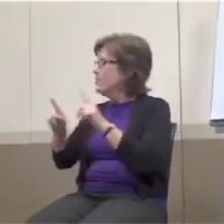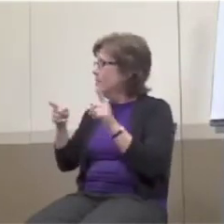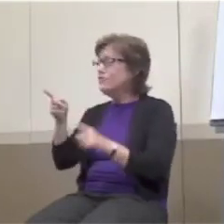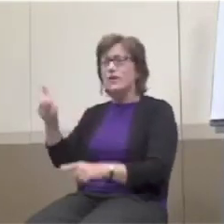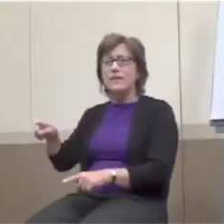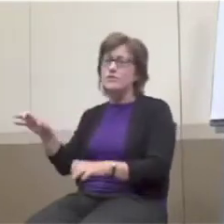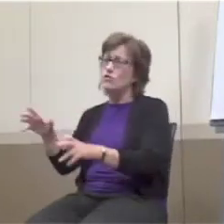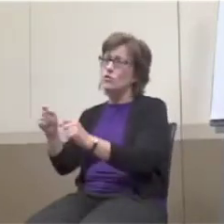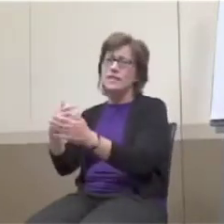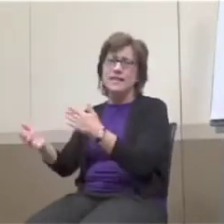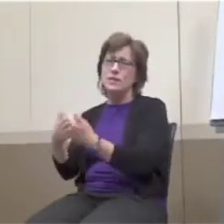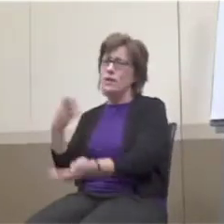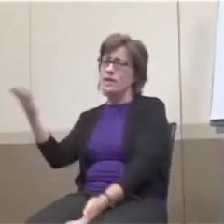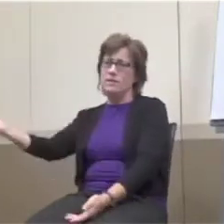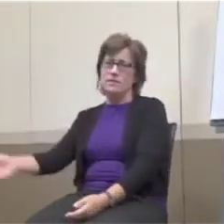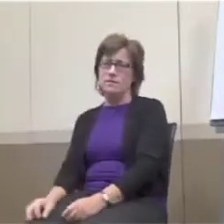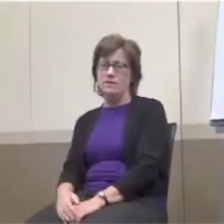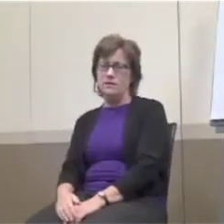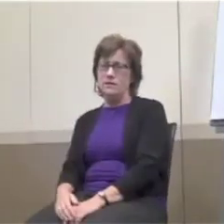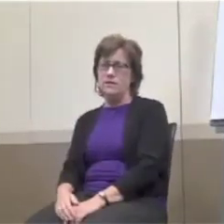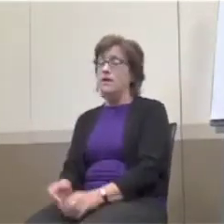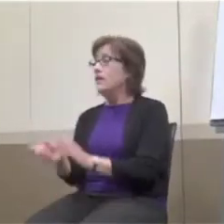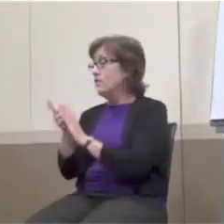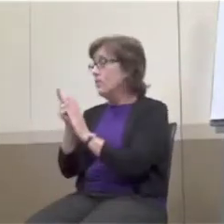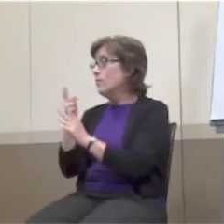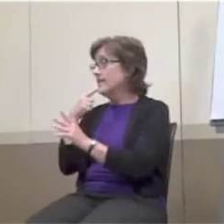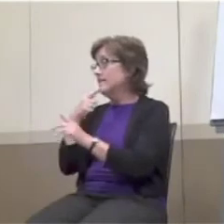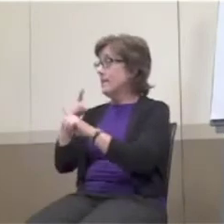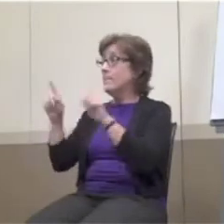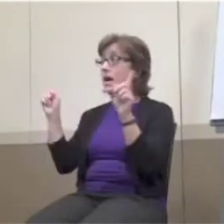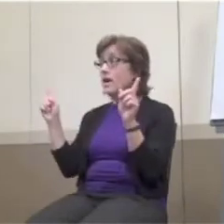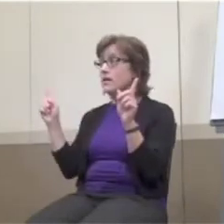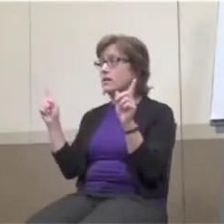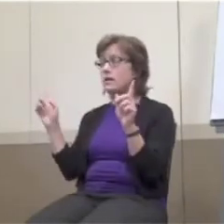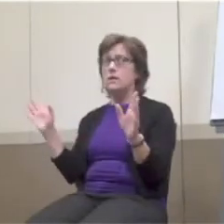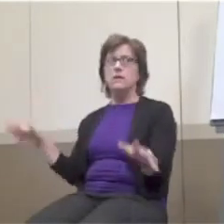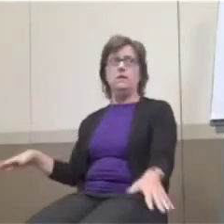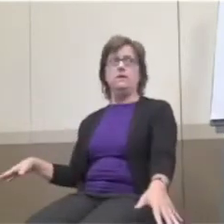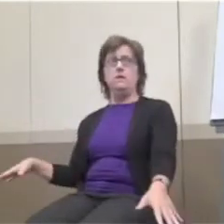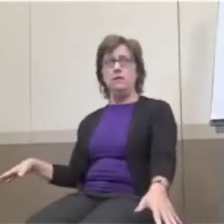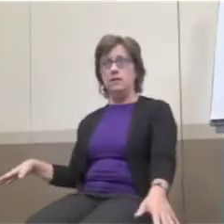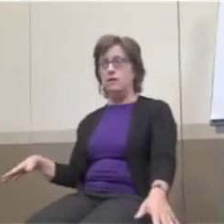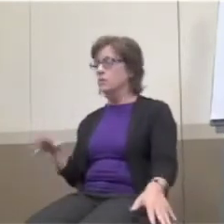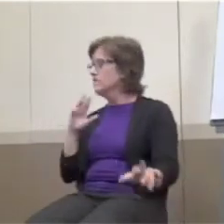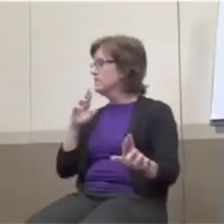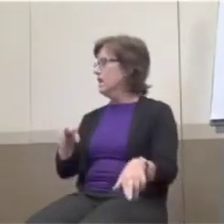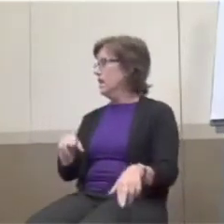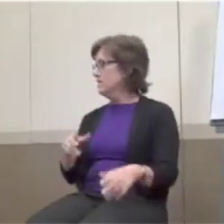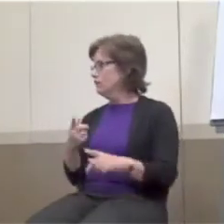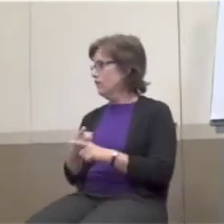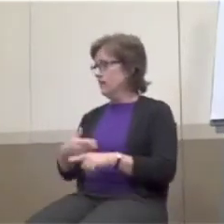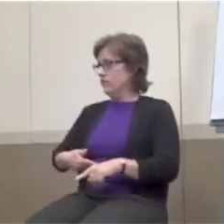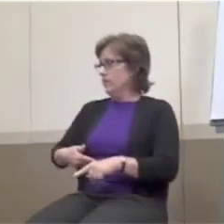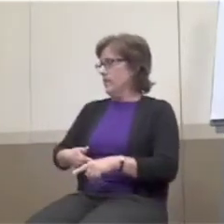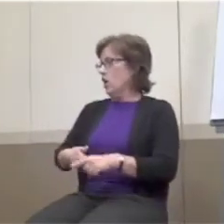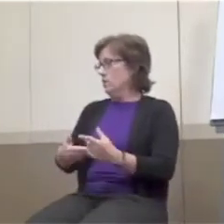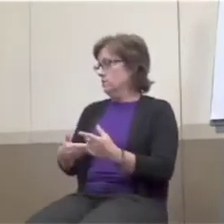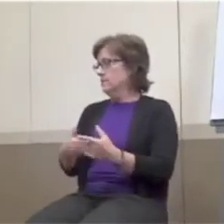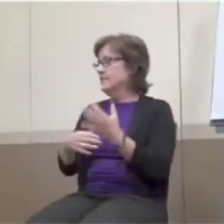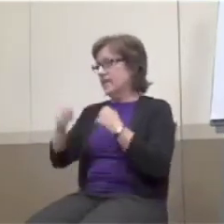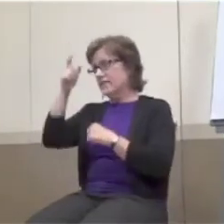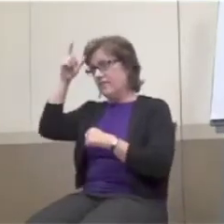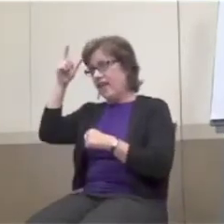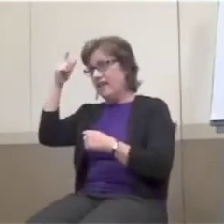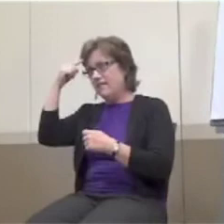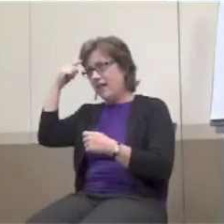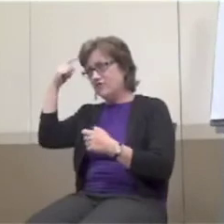you've got to do it anyways. So the moment I say but, we instinctively respond. Okay, so